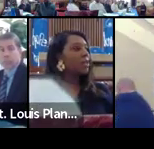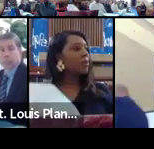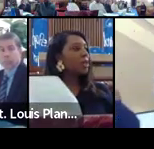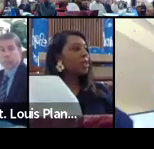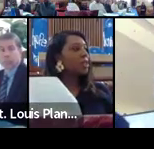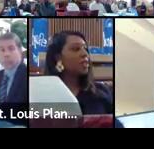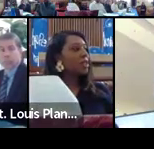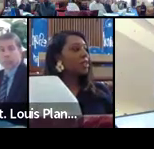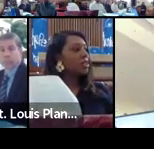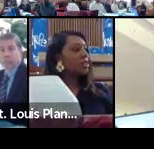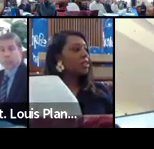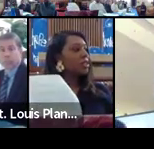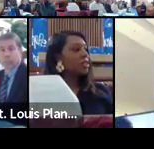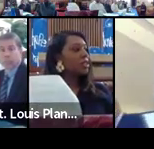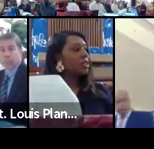so that people can hear you better?